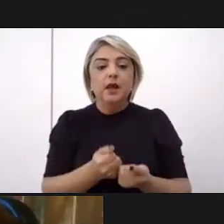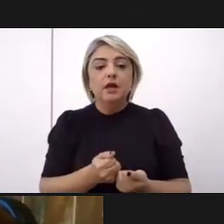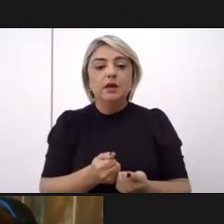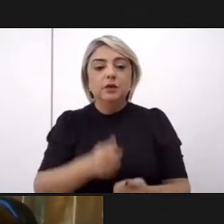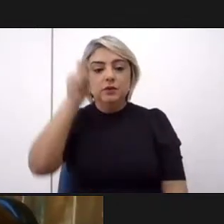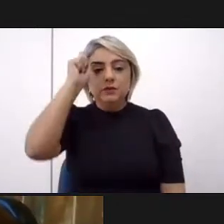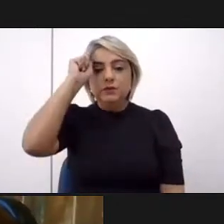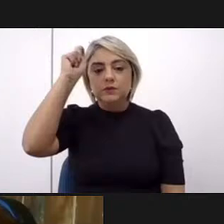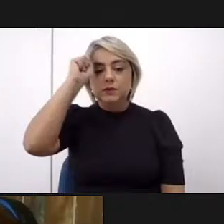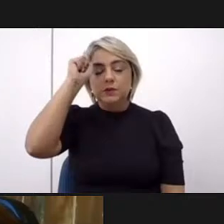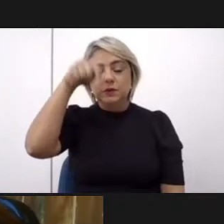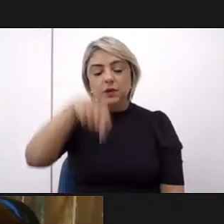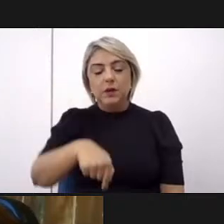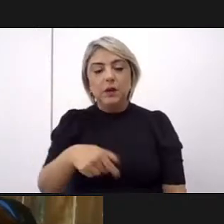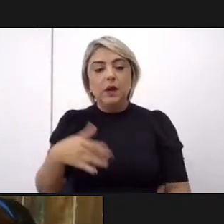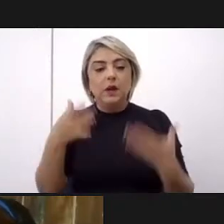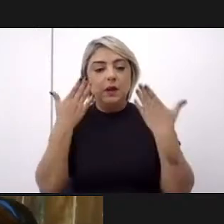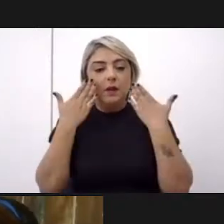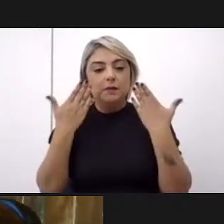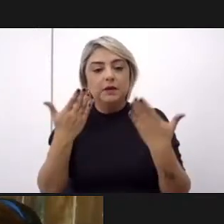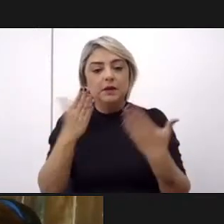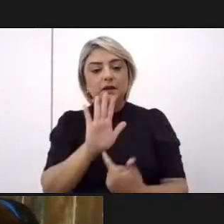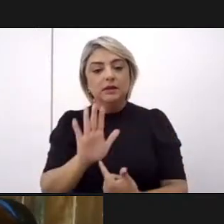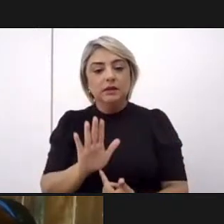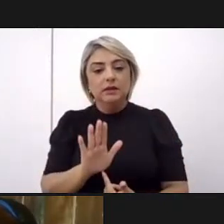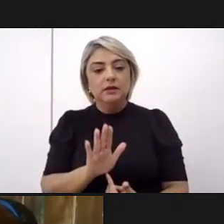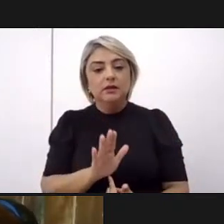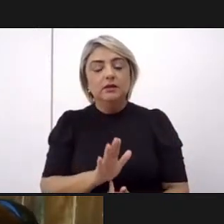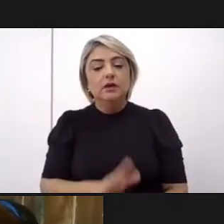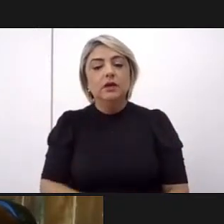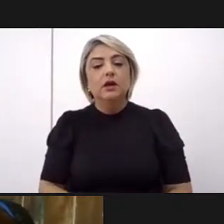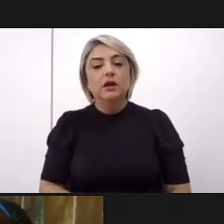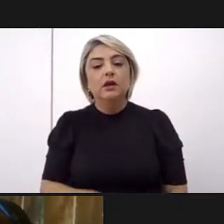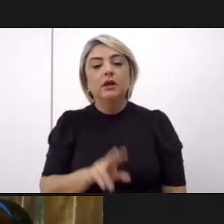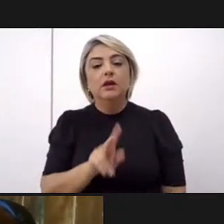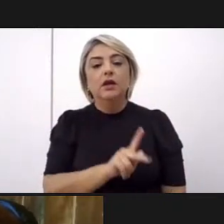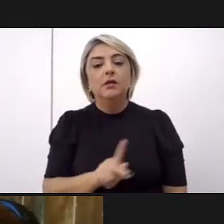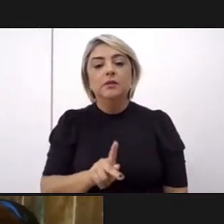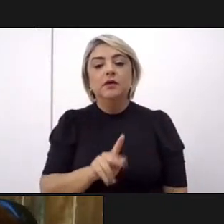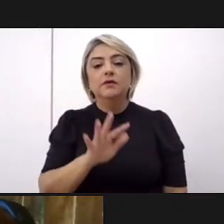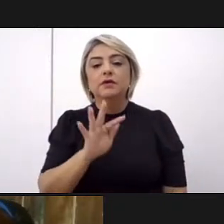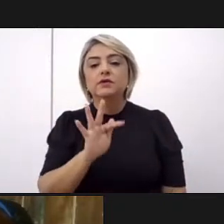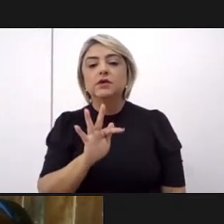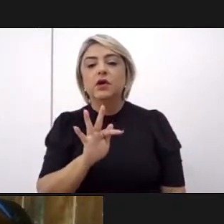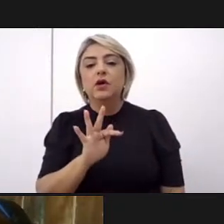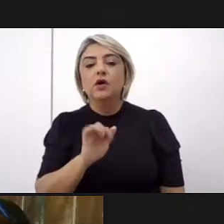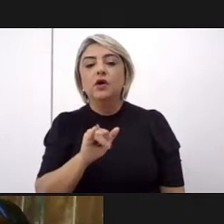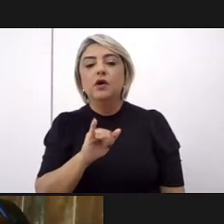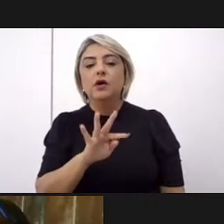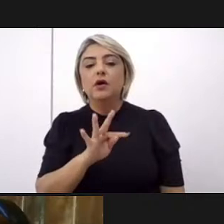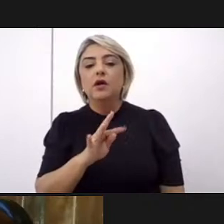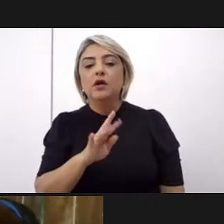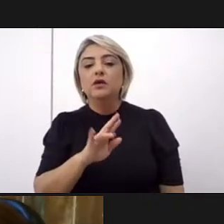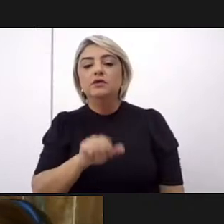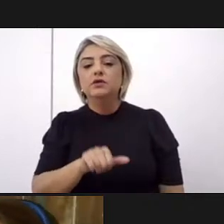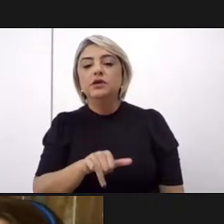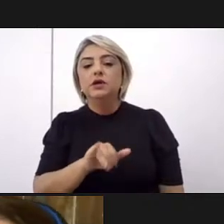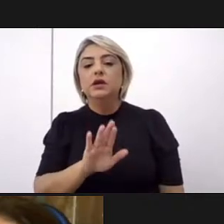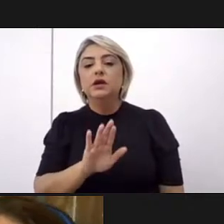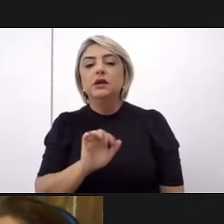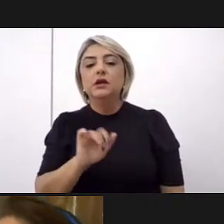by Professor Ève Fouilleux, Professor Thierry Delpeuch, and also Professor Osmany.